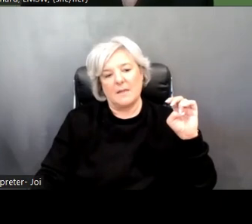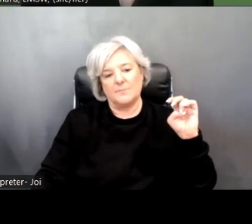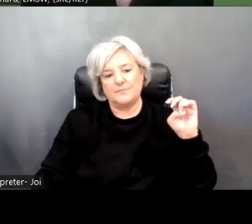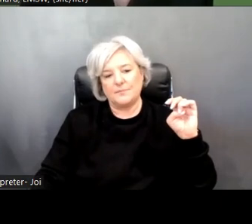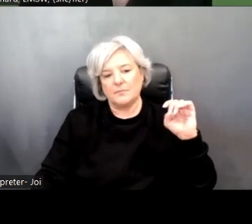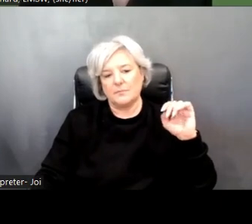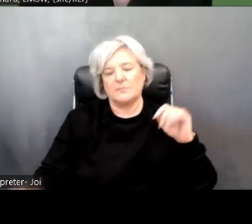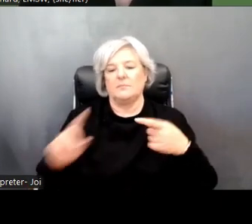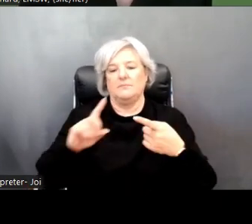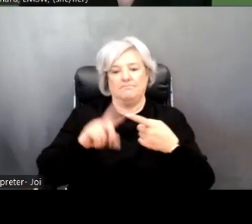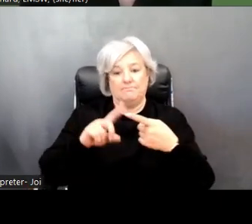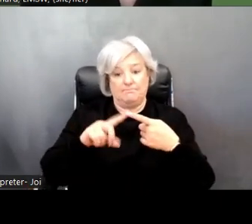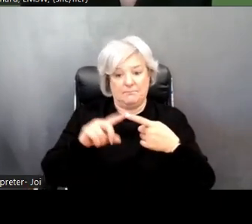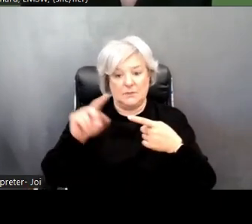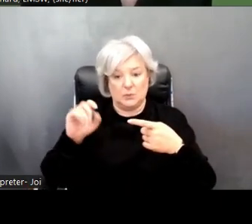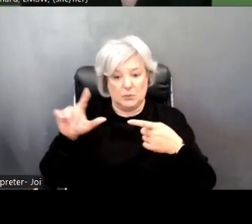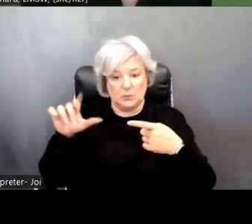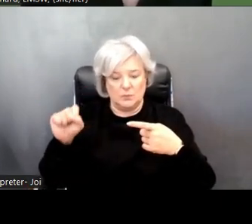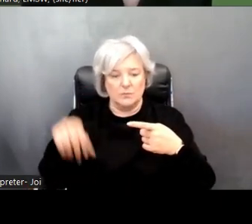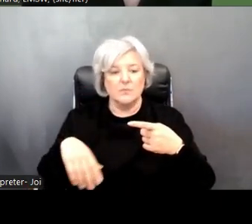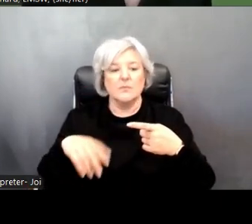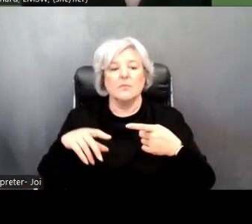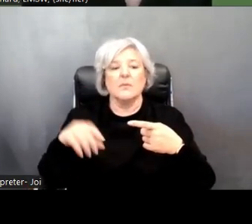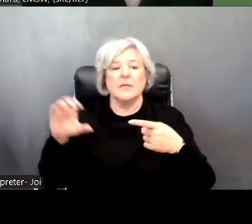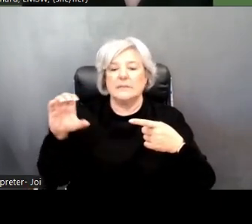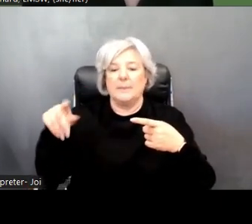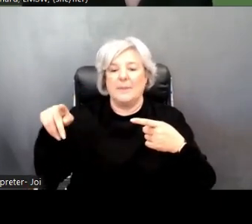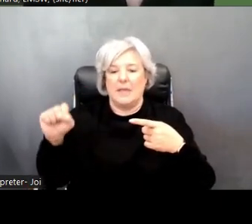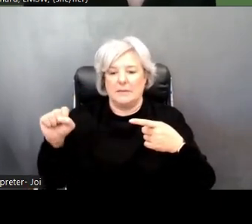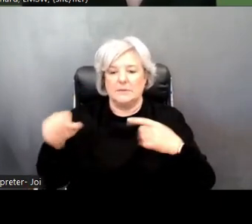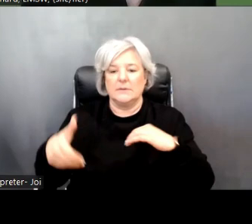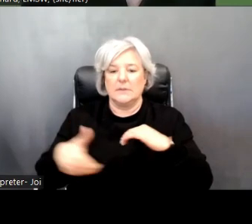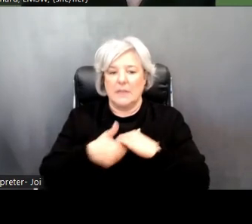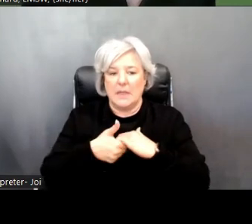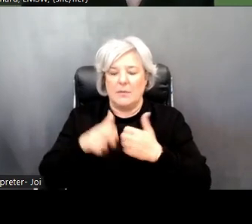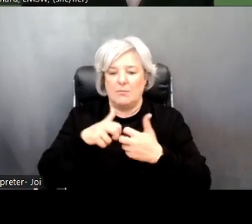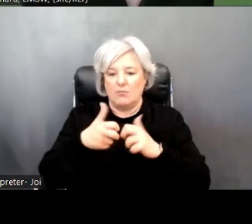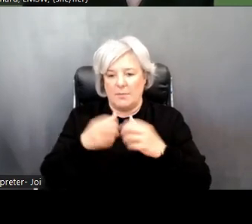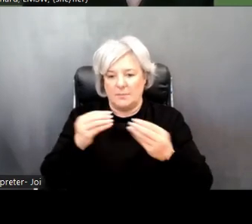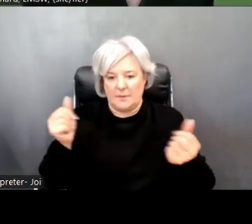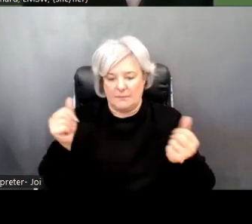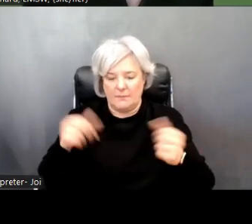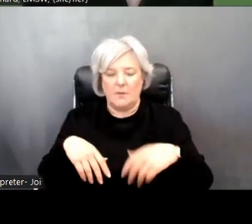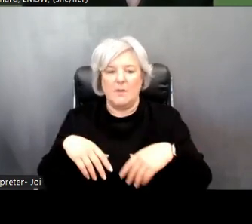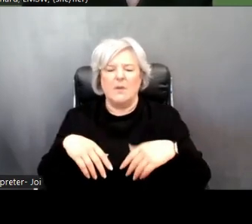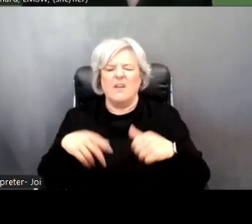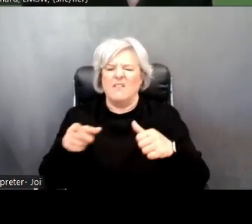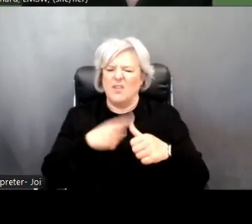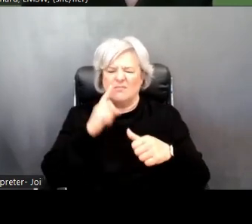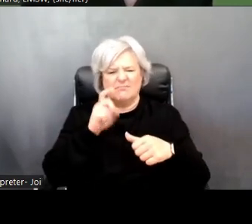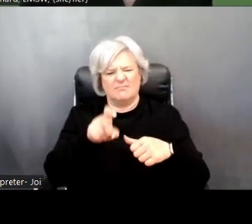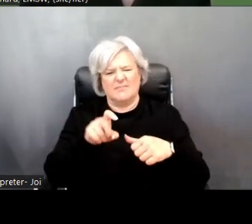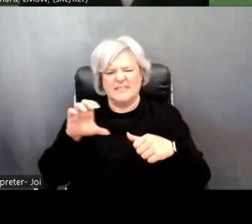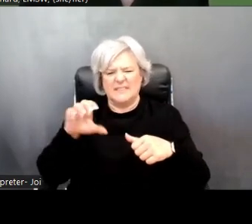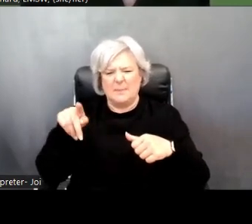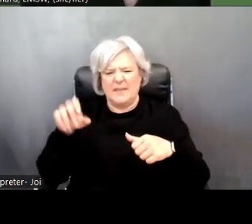So first, we're going to look at collaborative problem solving, or CPS. When I first saw this, I thought, CPS, well,